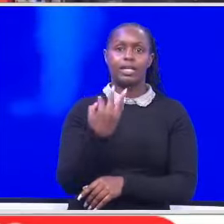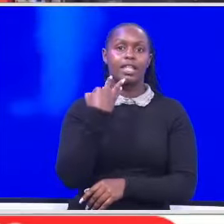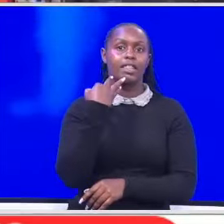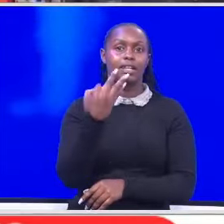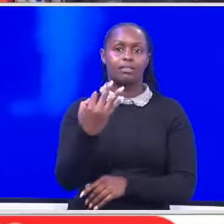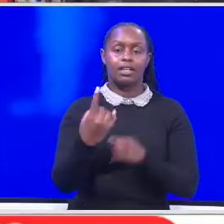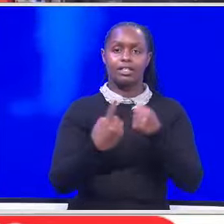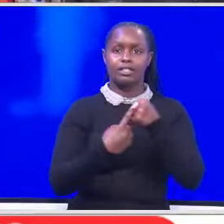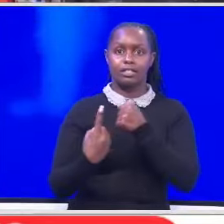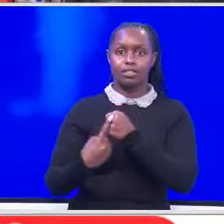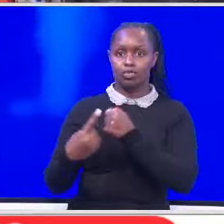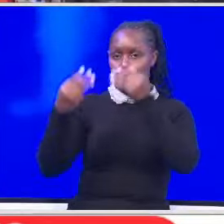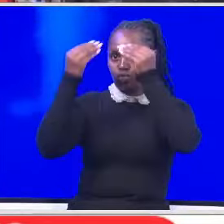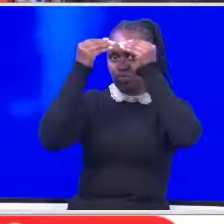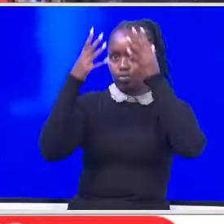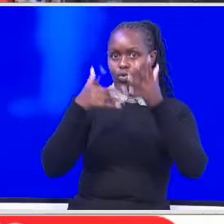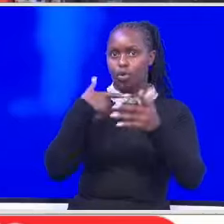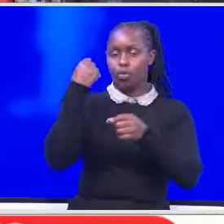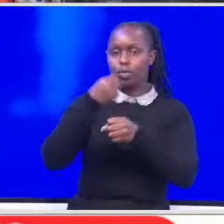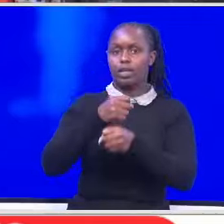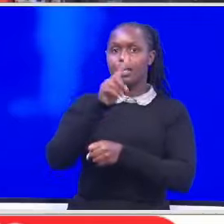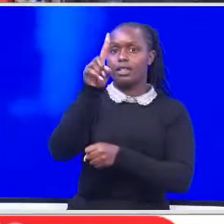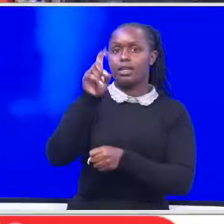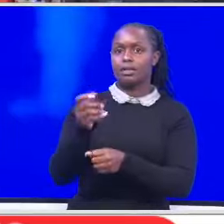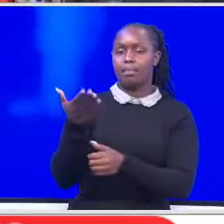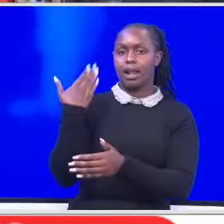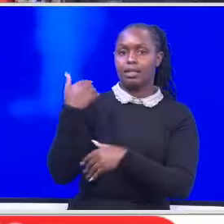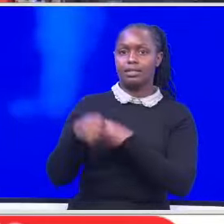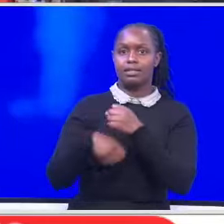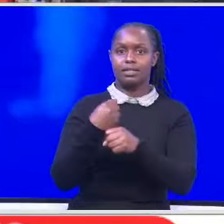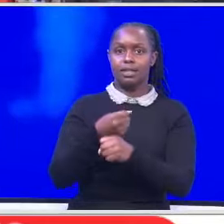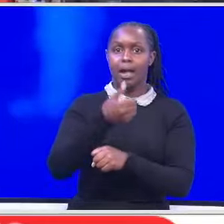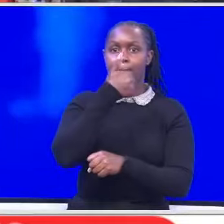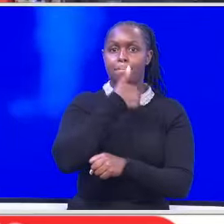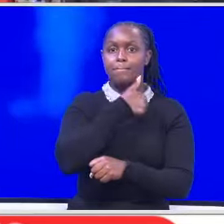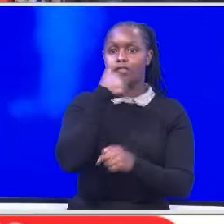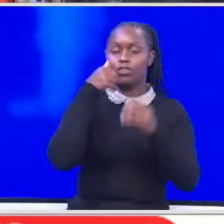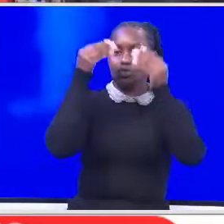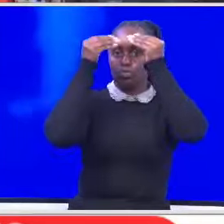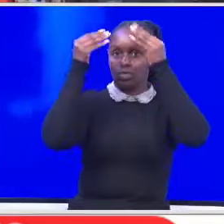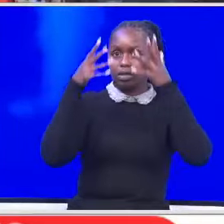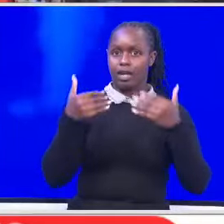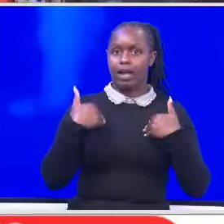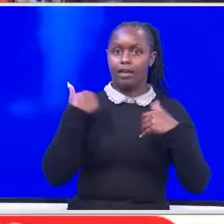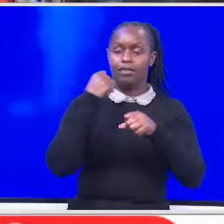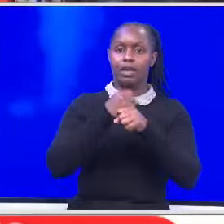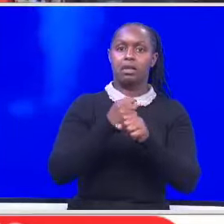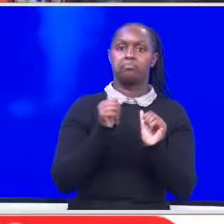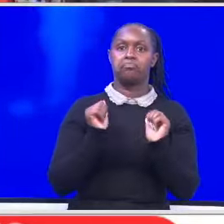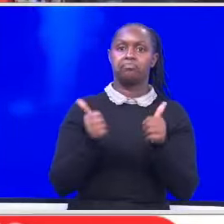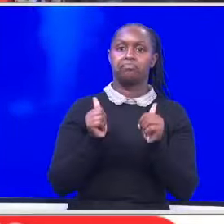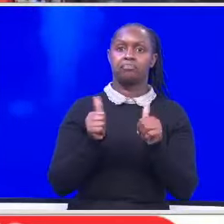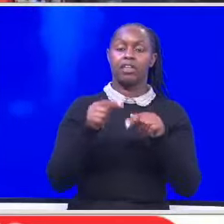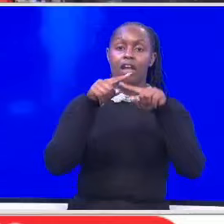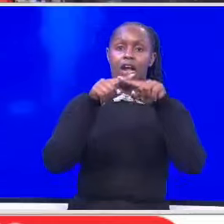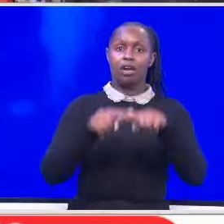1,366 candidates who sat for the exams last year, private candidates was considered to have performed well. According